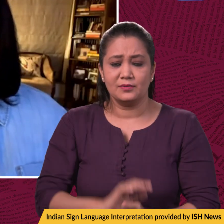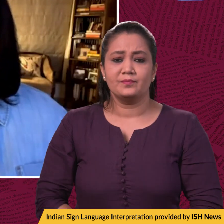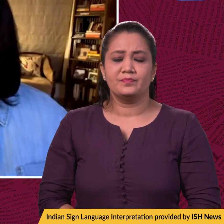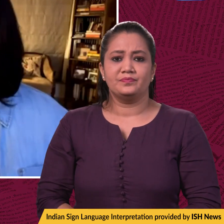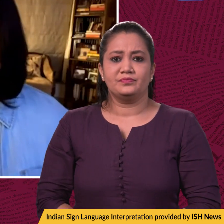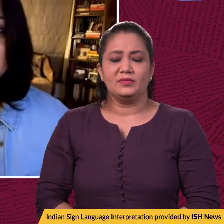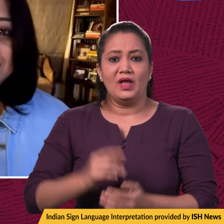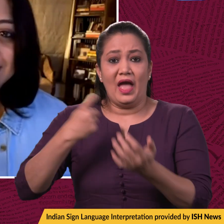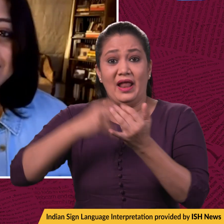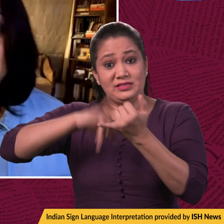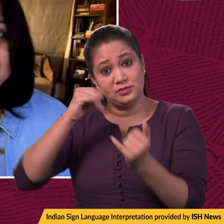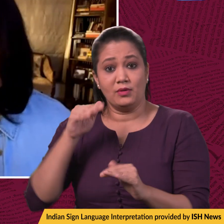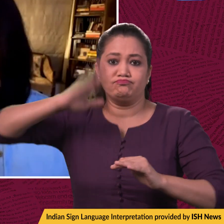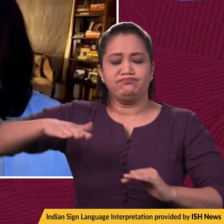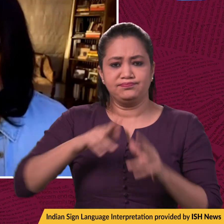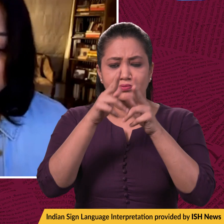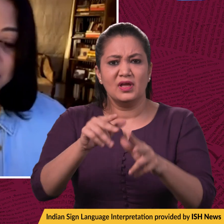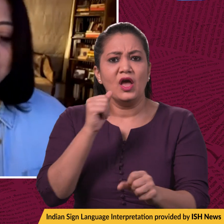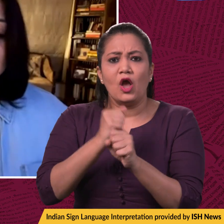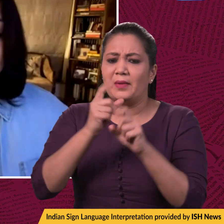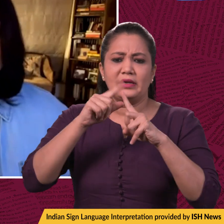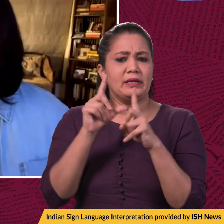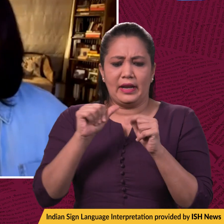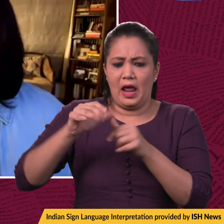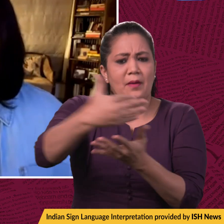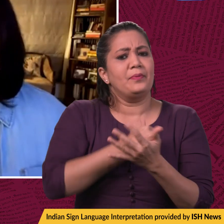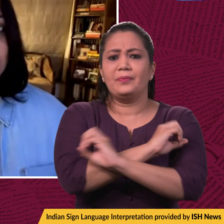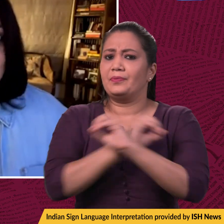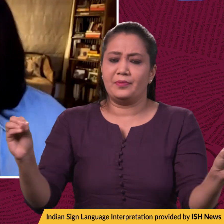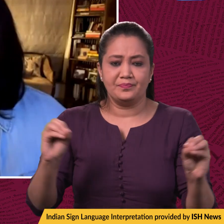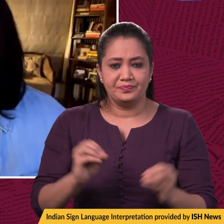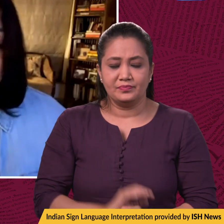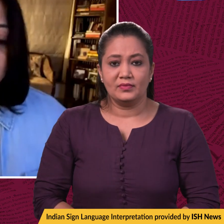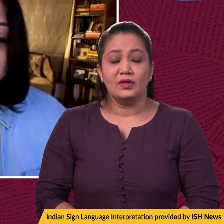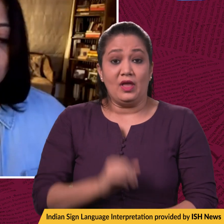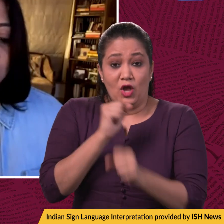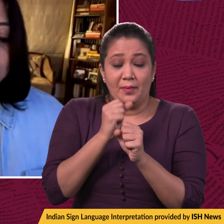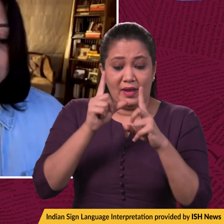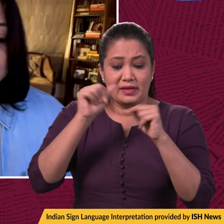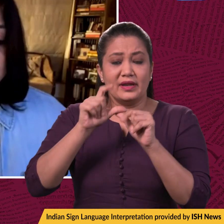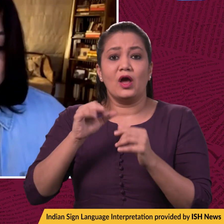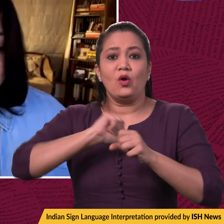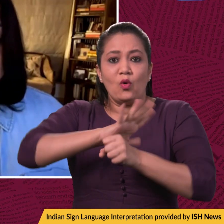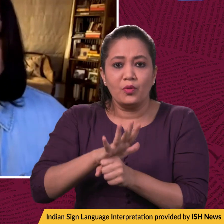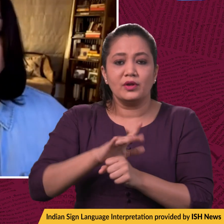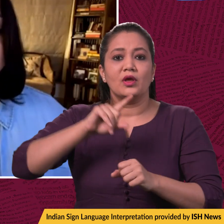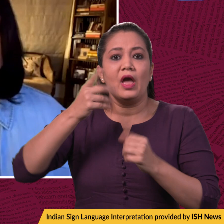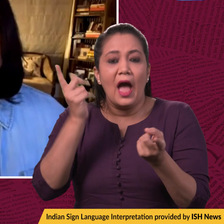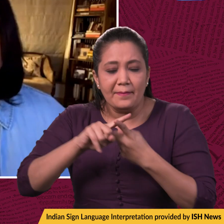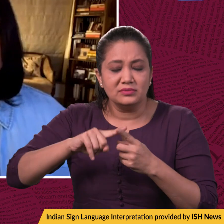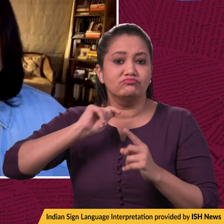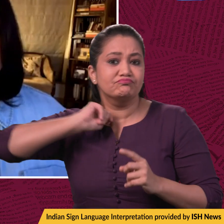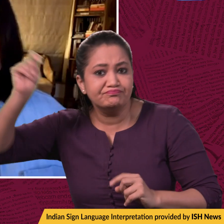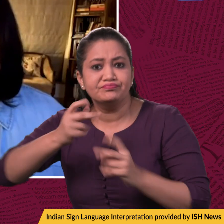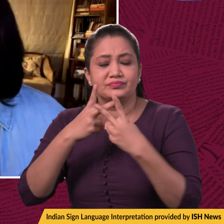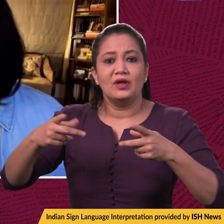in Rajya Sabha, the government has no data. It has said the government has no data on COVID-related suicide